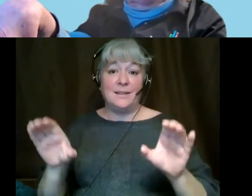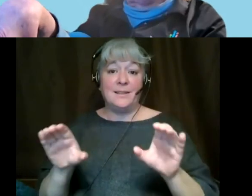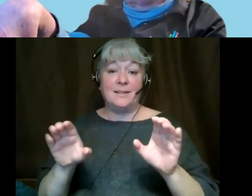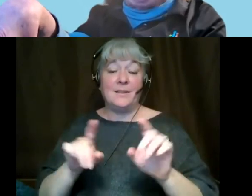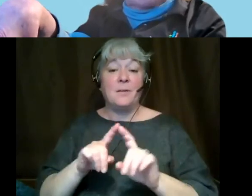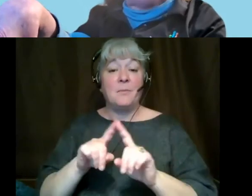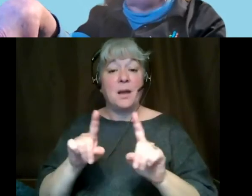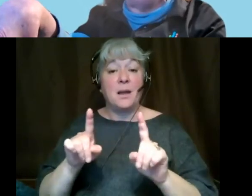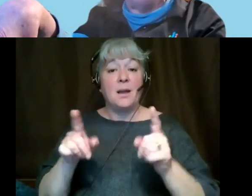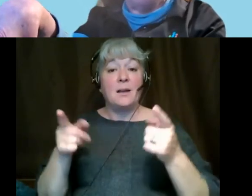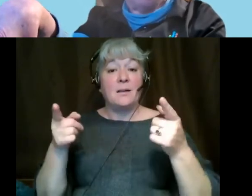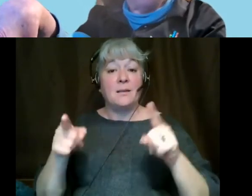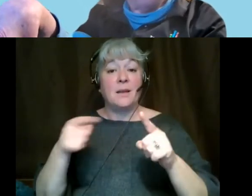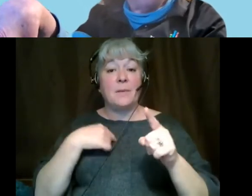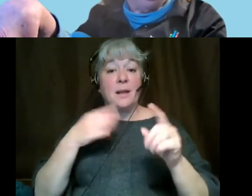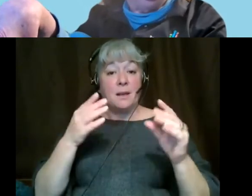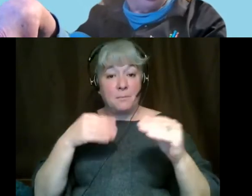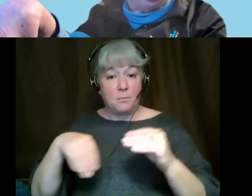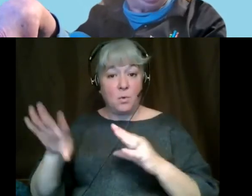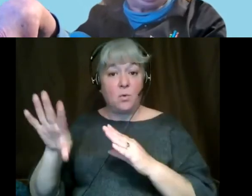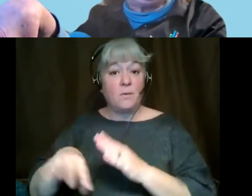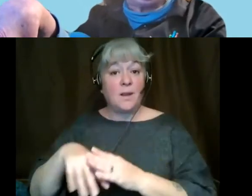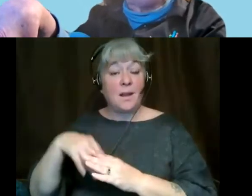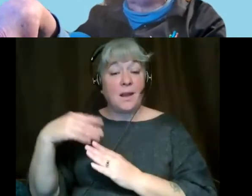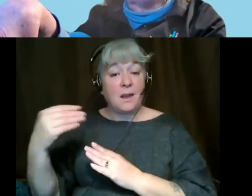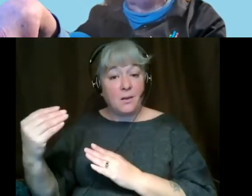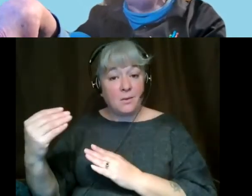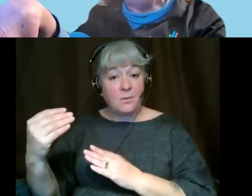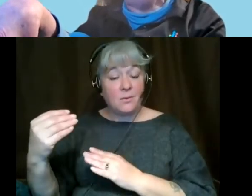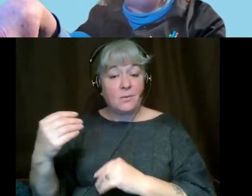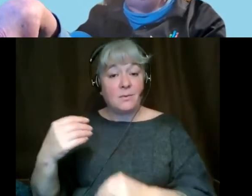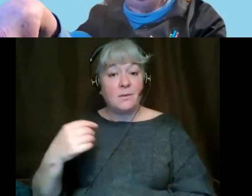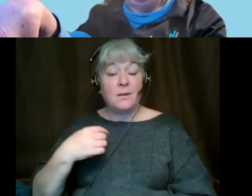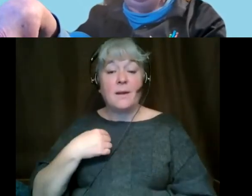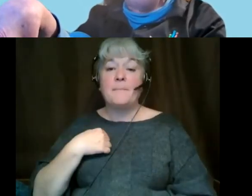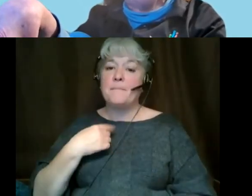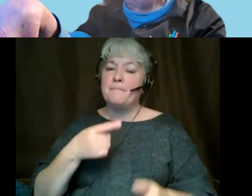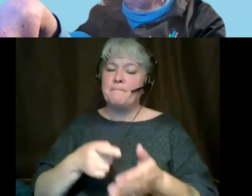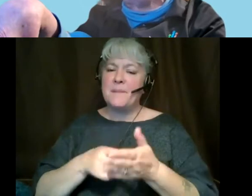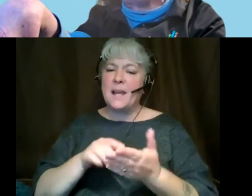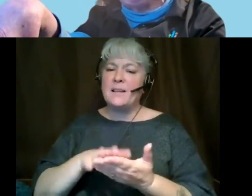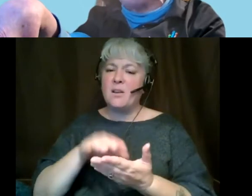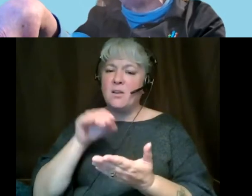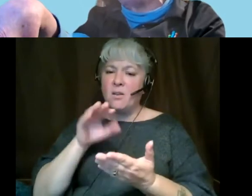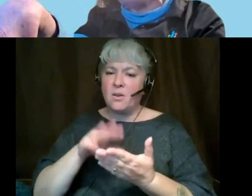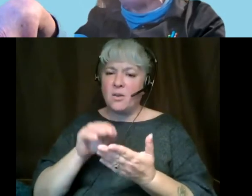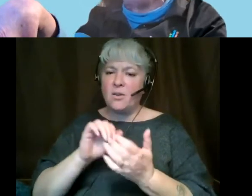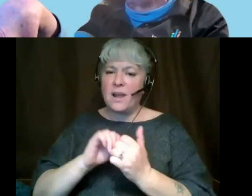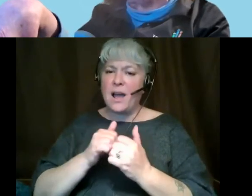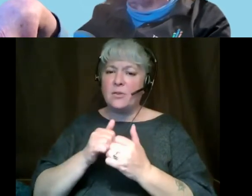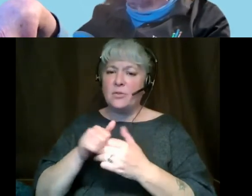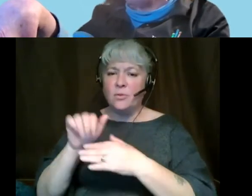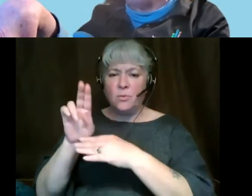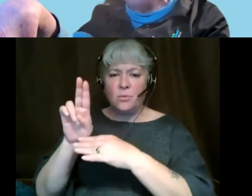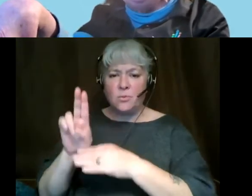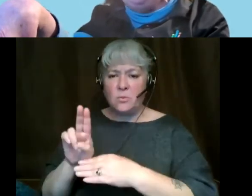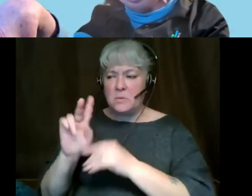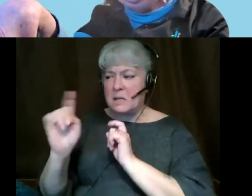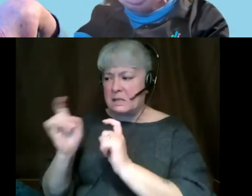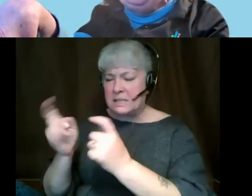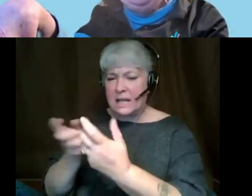I moved out, I had to learn how to adapt to